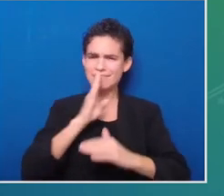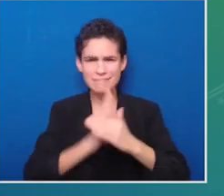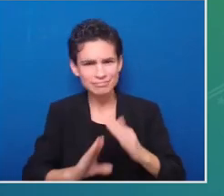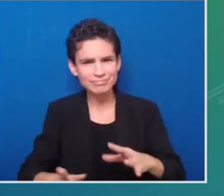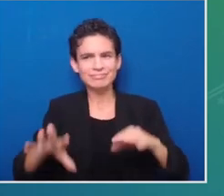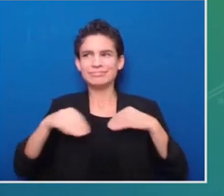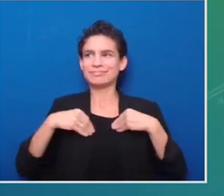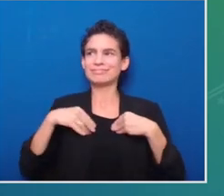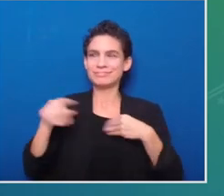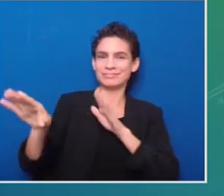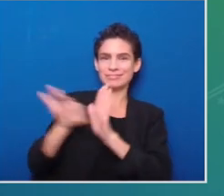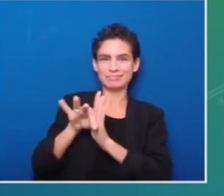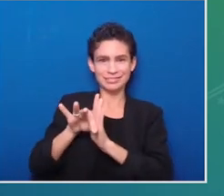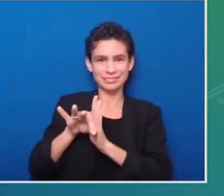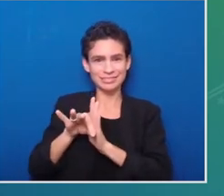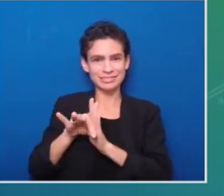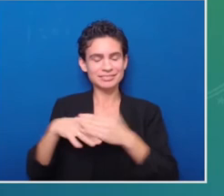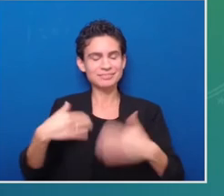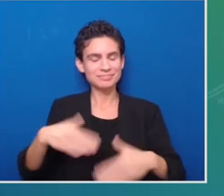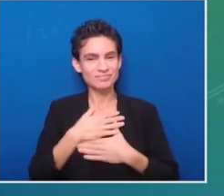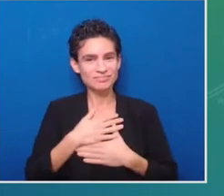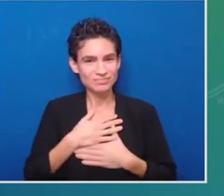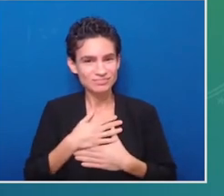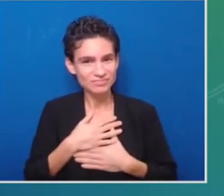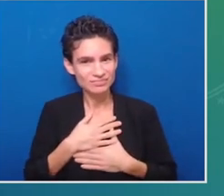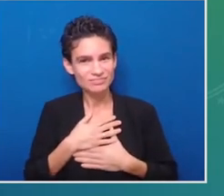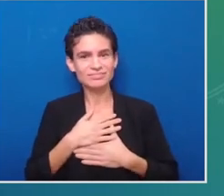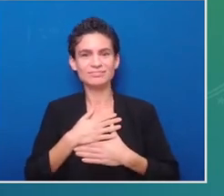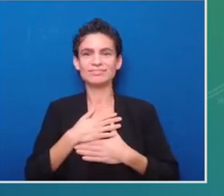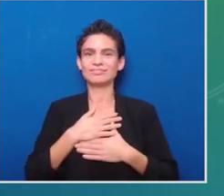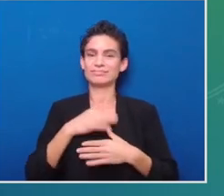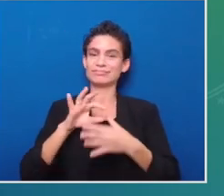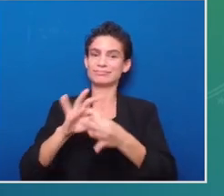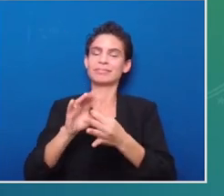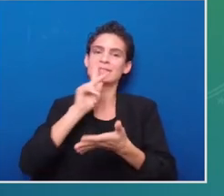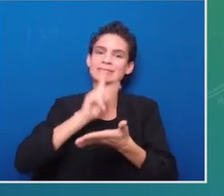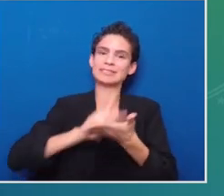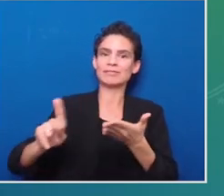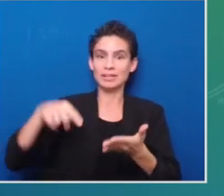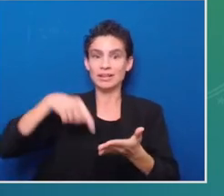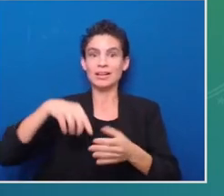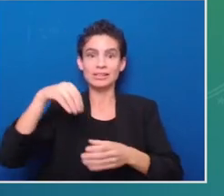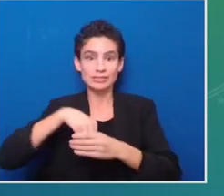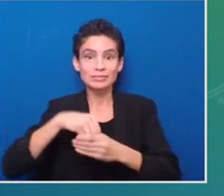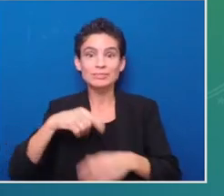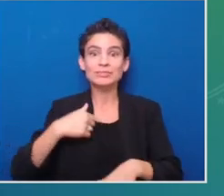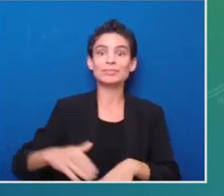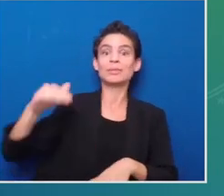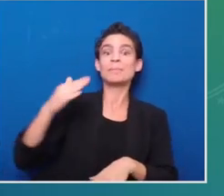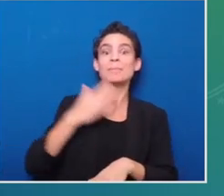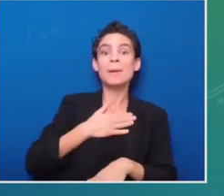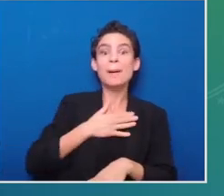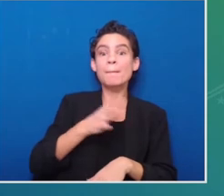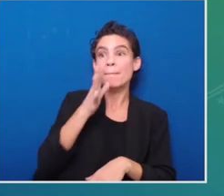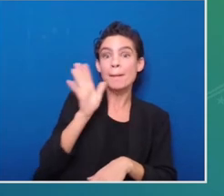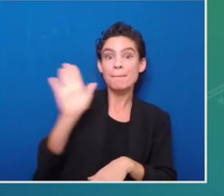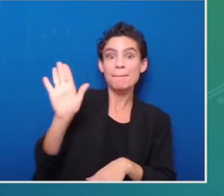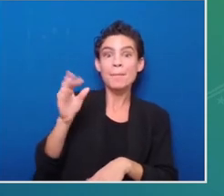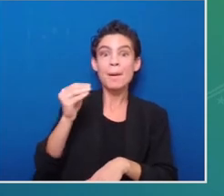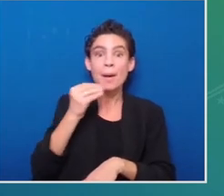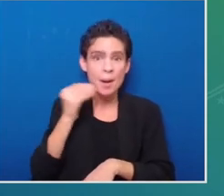their nomination for Secretary of the Interior. Growing up in my mother's Pueblo household made